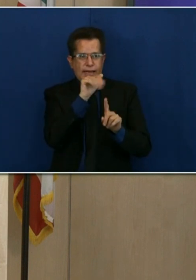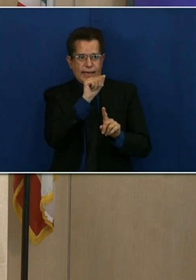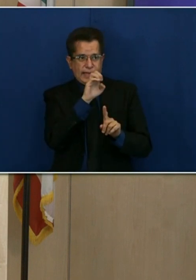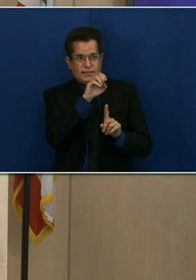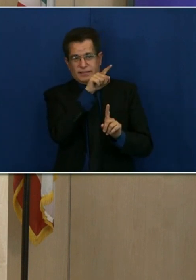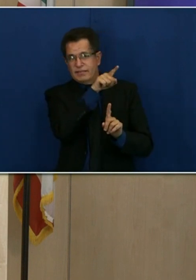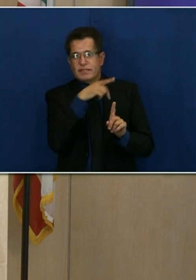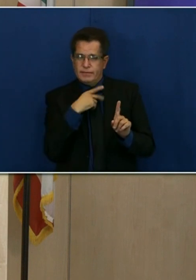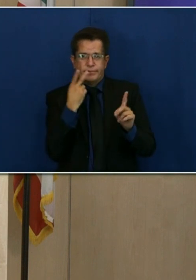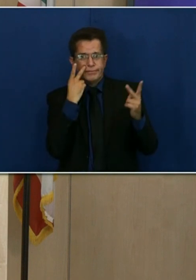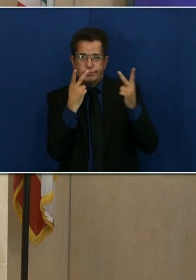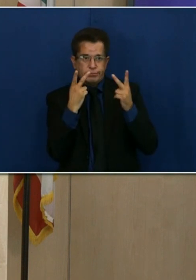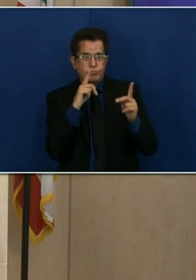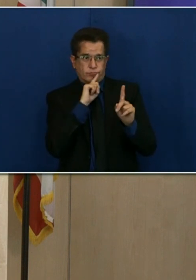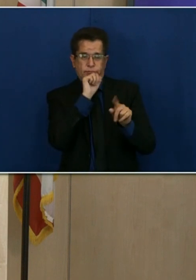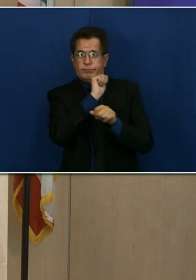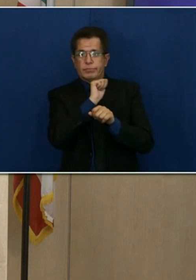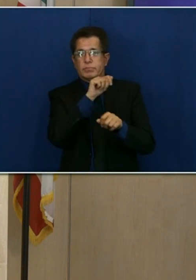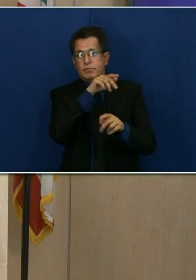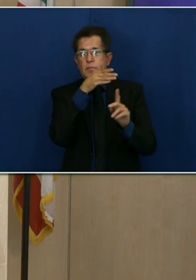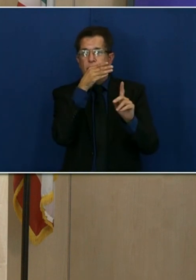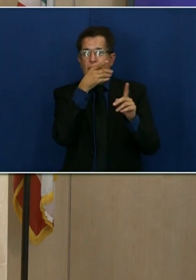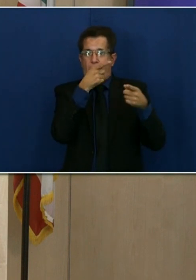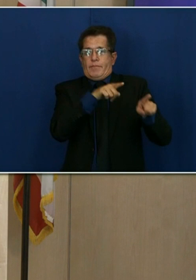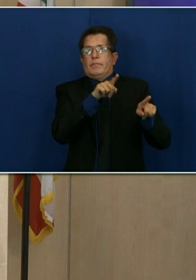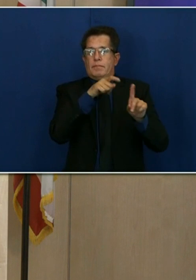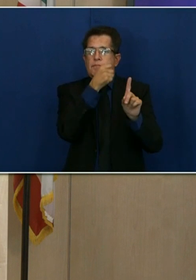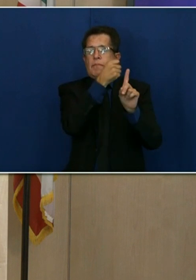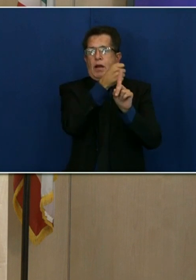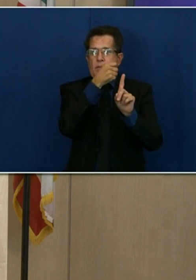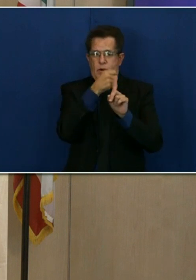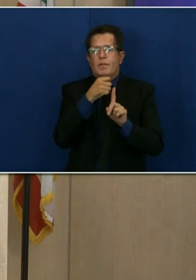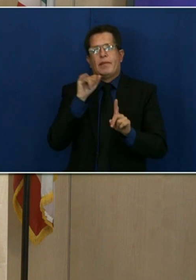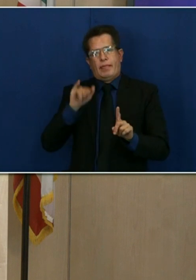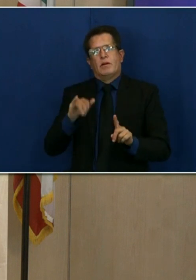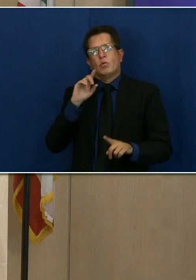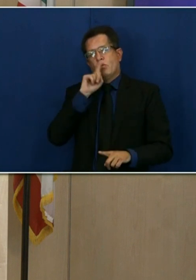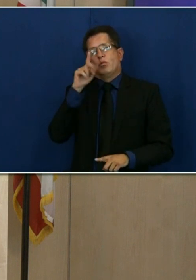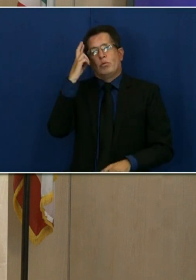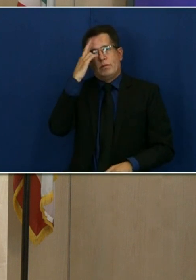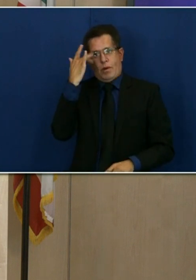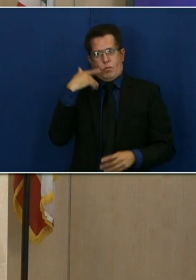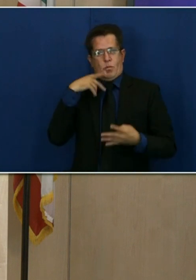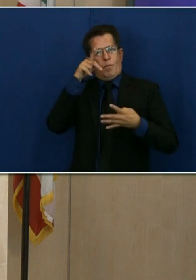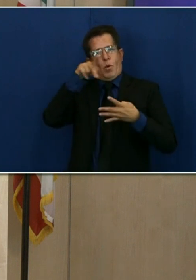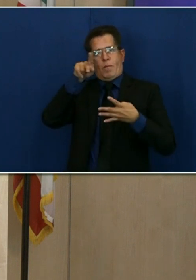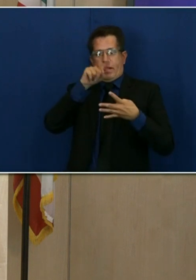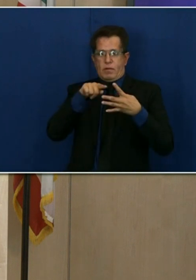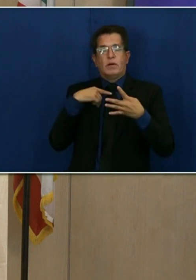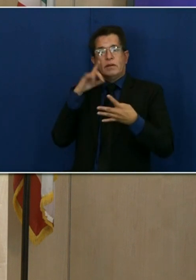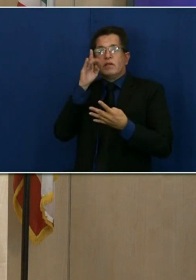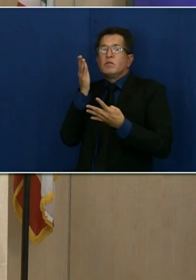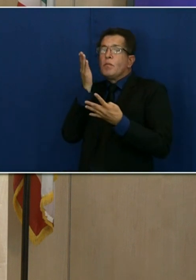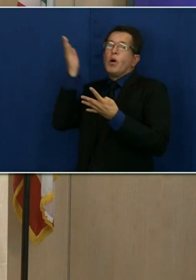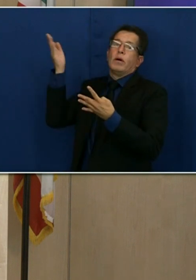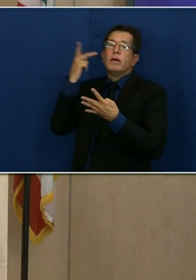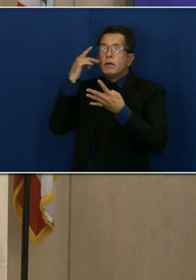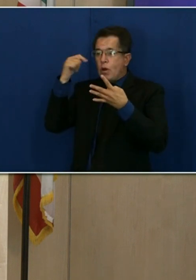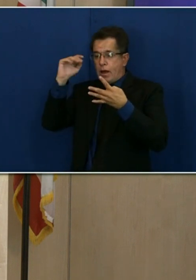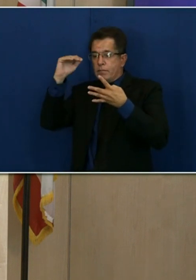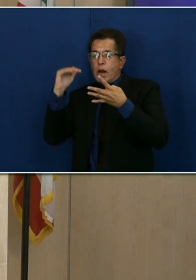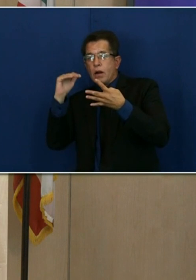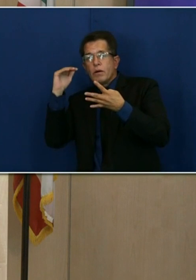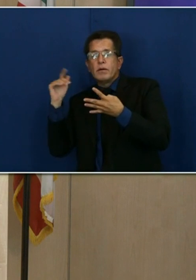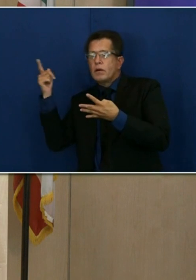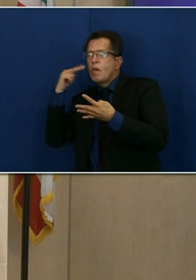the real reason why we are in purple. But we submitted that so that we can look at other